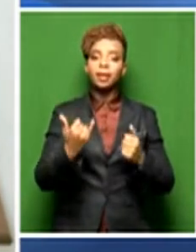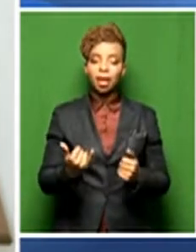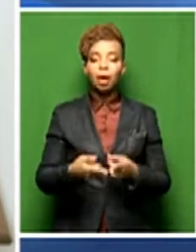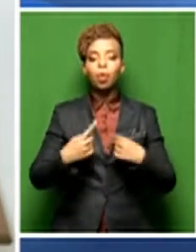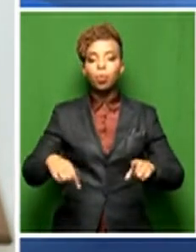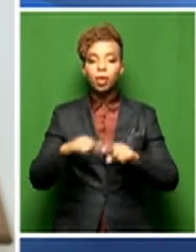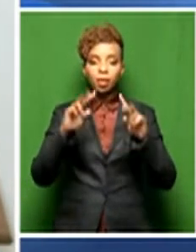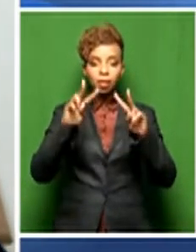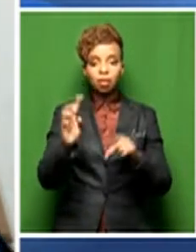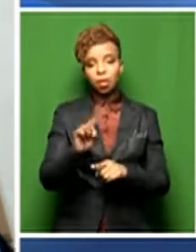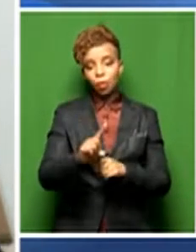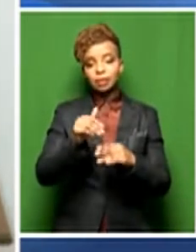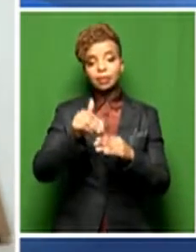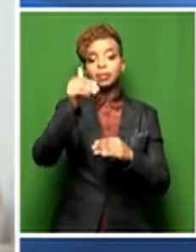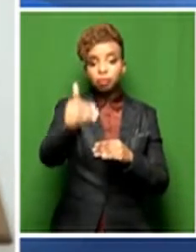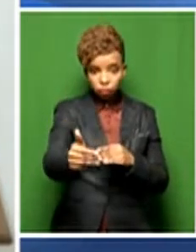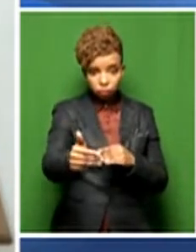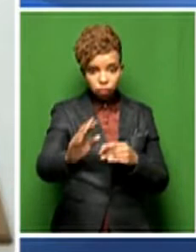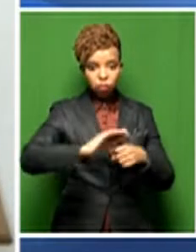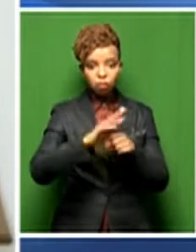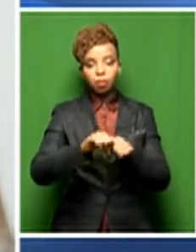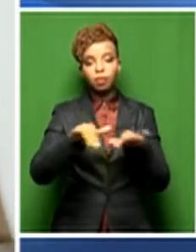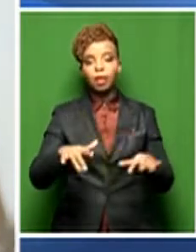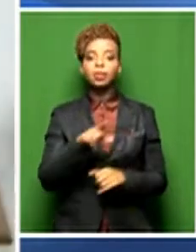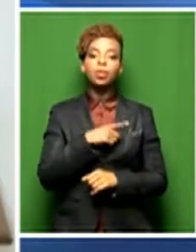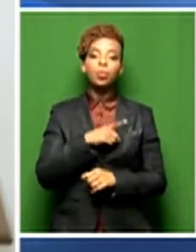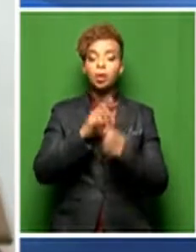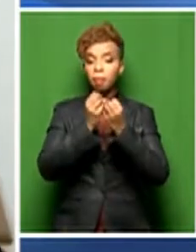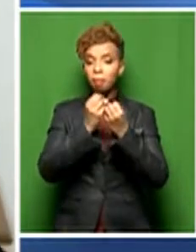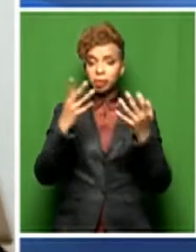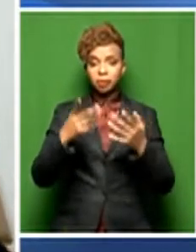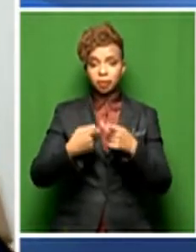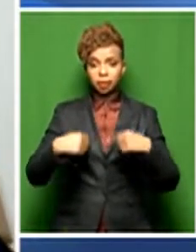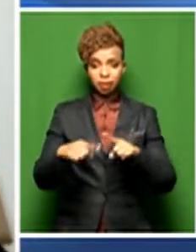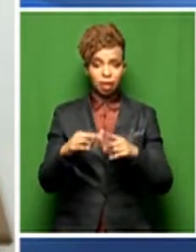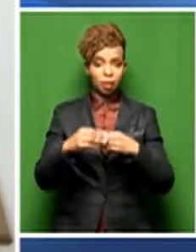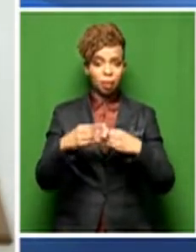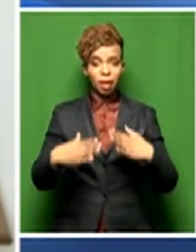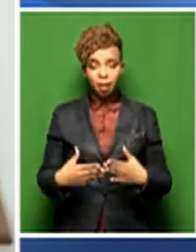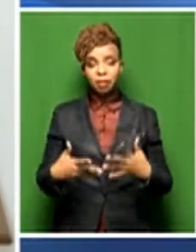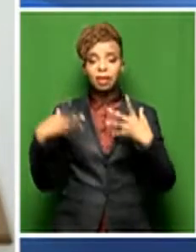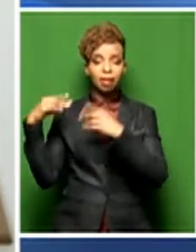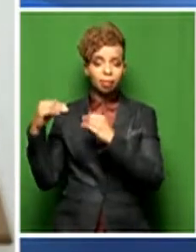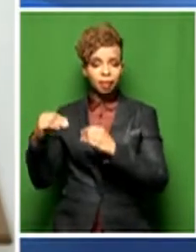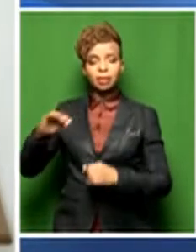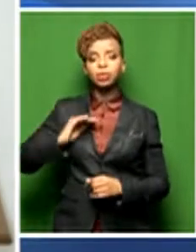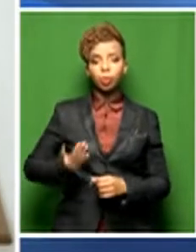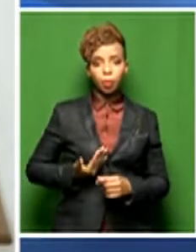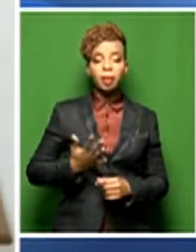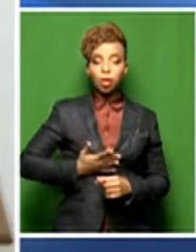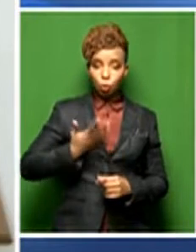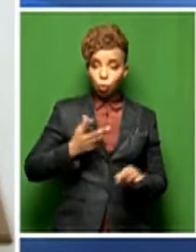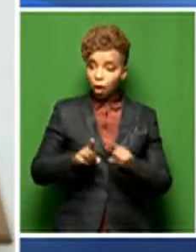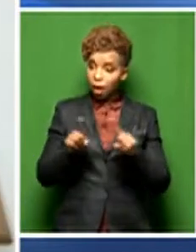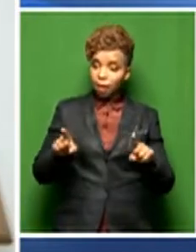our members are also corporate women, they're business women. We want them to be secure wherever they are, whether they are driving, whether they're